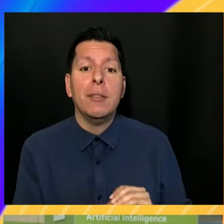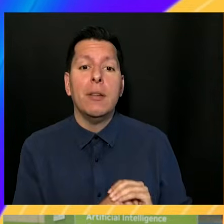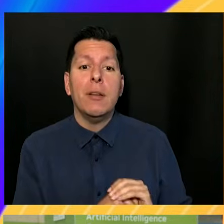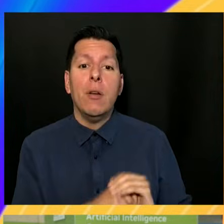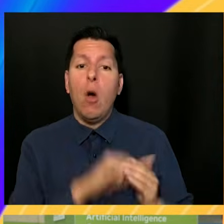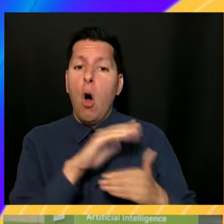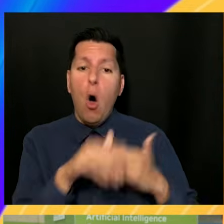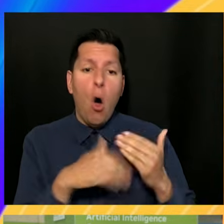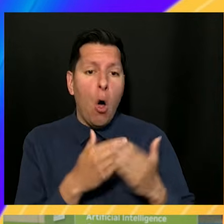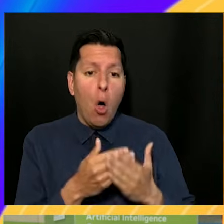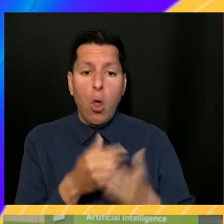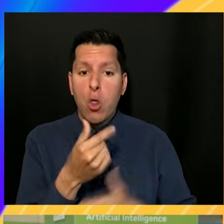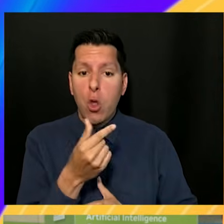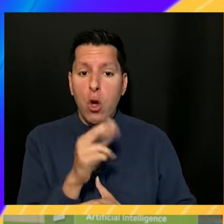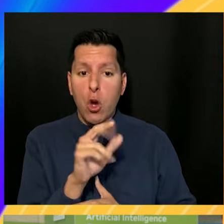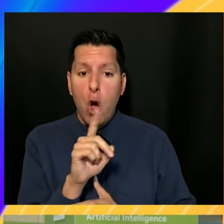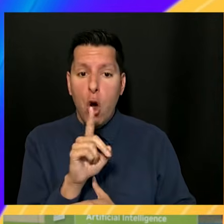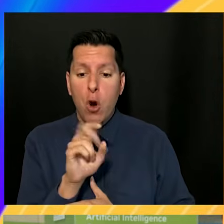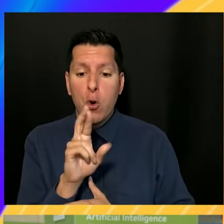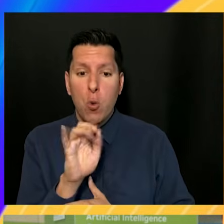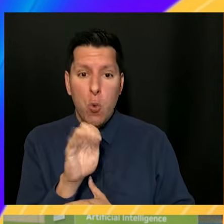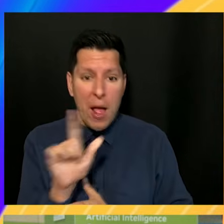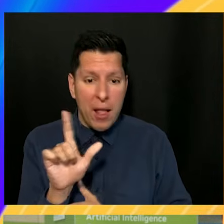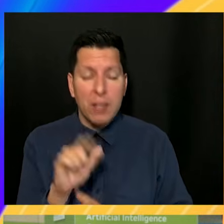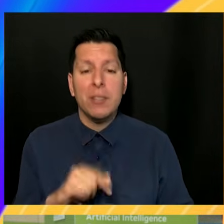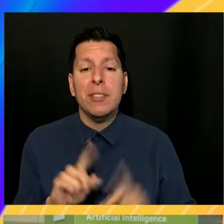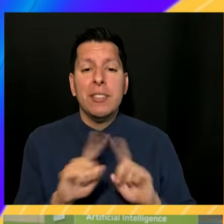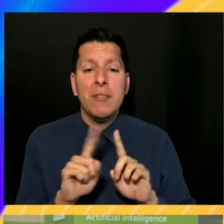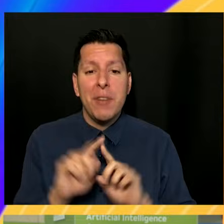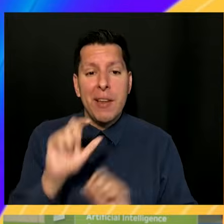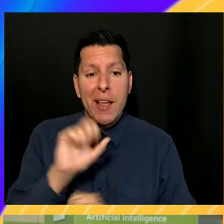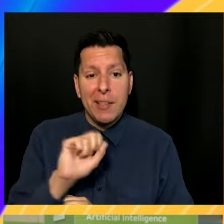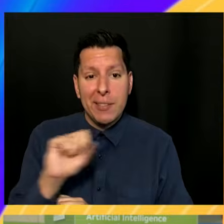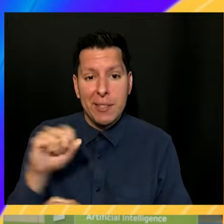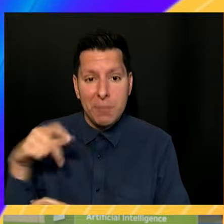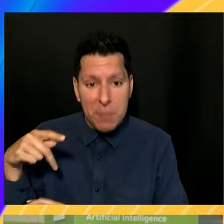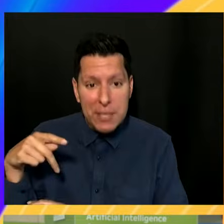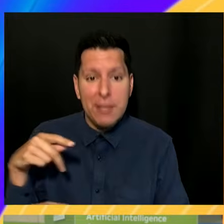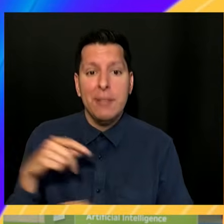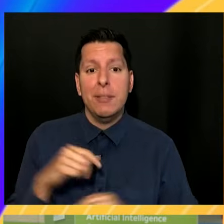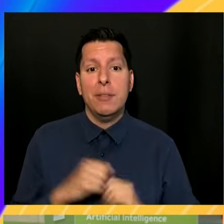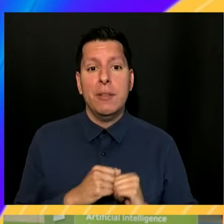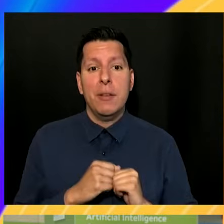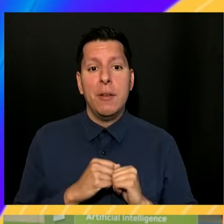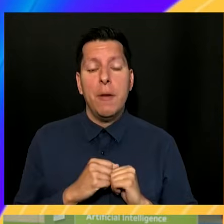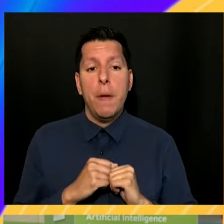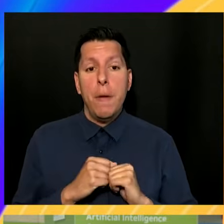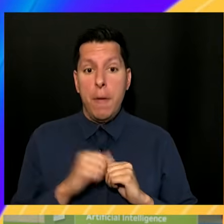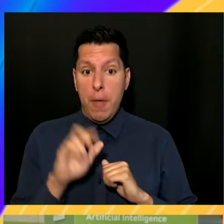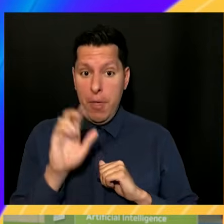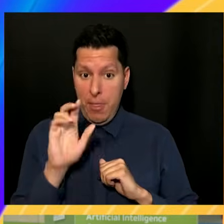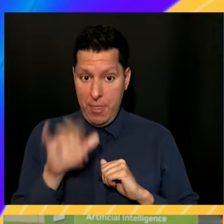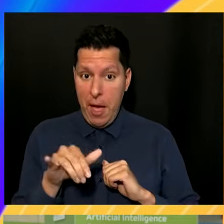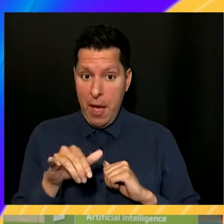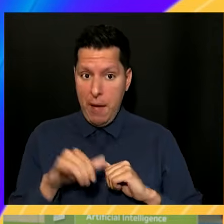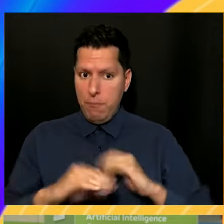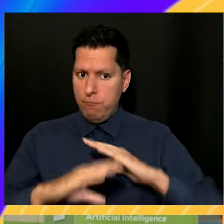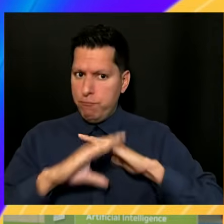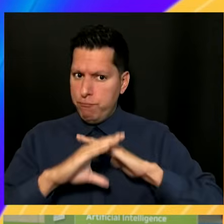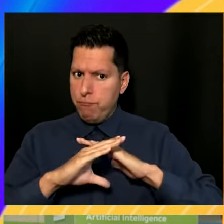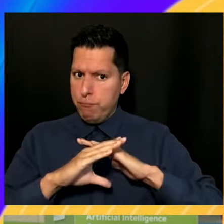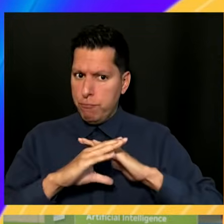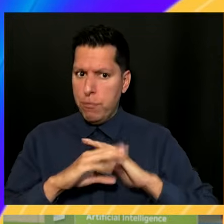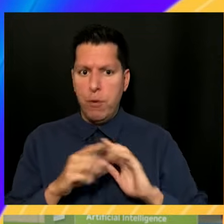and these are all the specific SCPs that we've enabled. So this one, for example, blocks you from